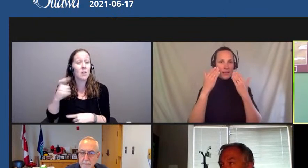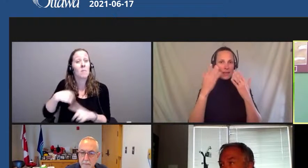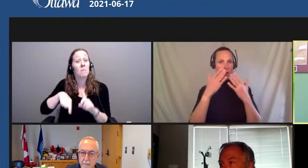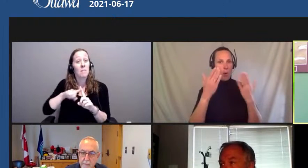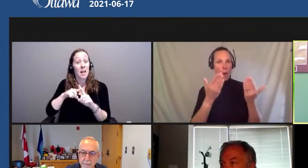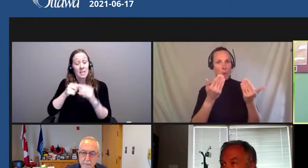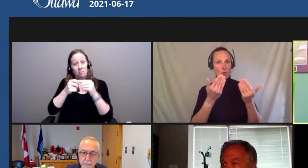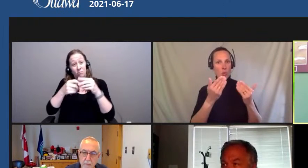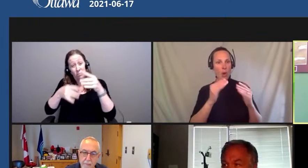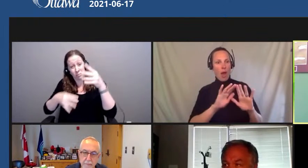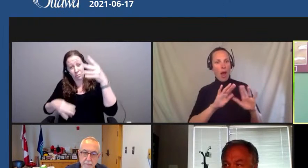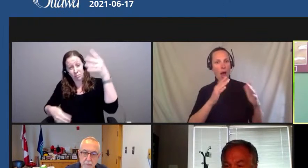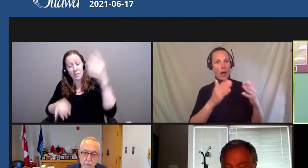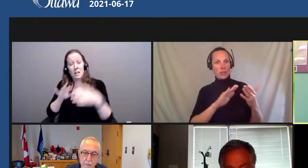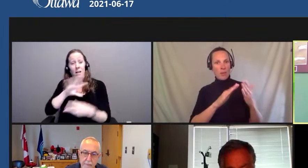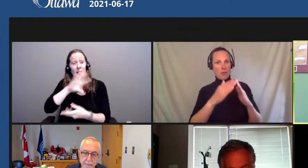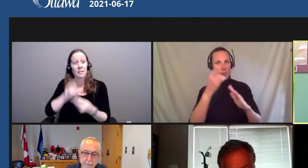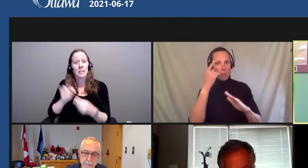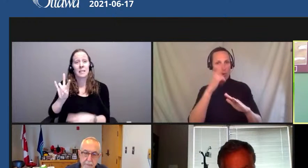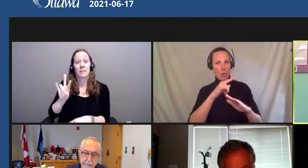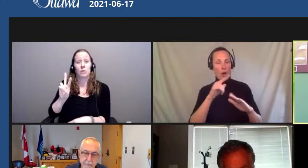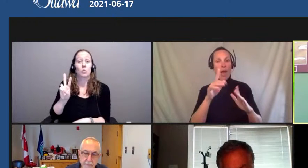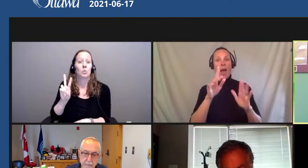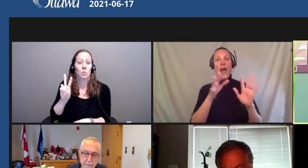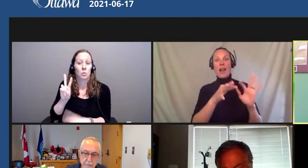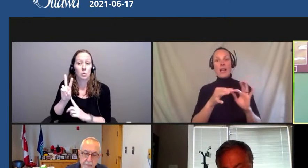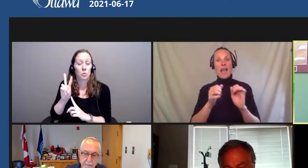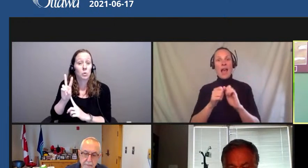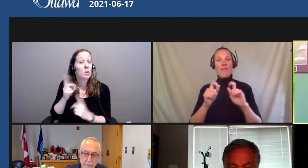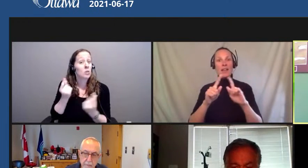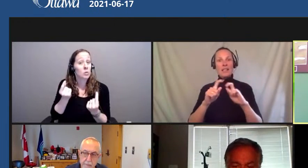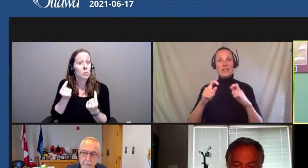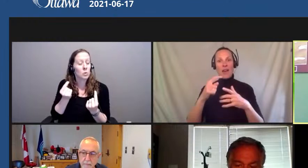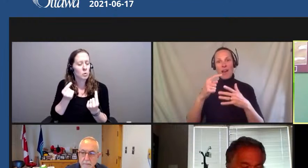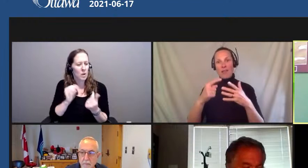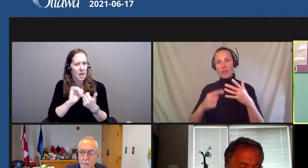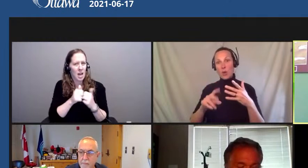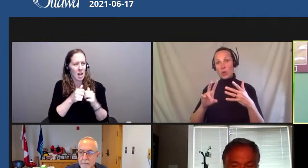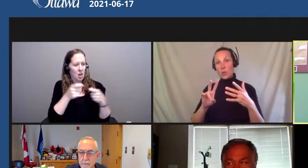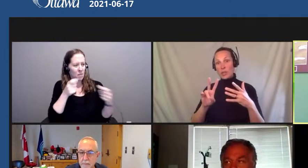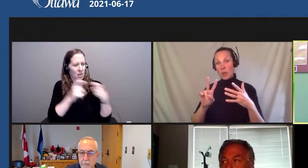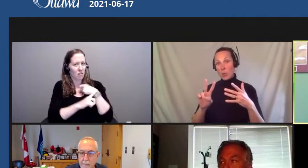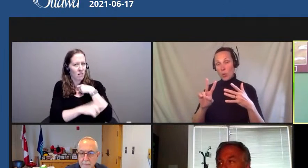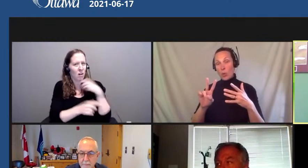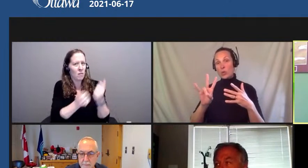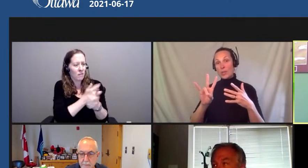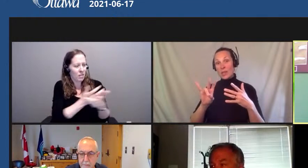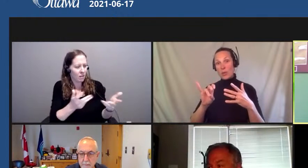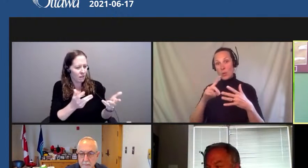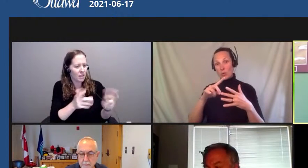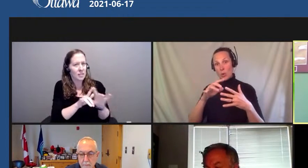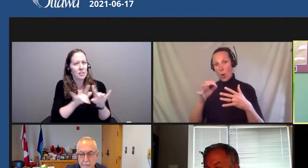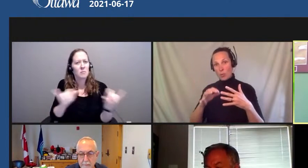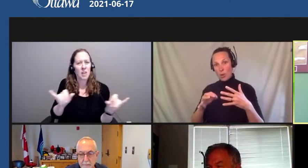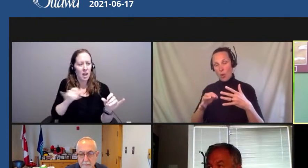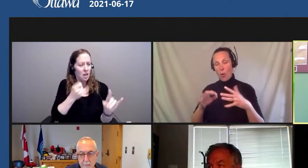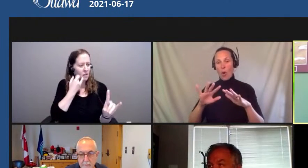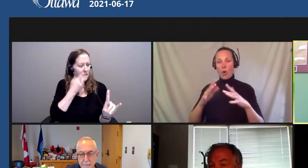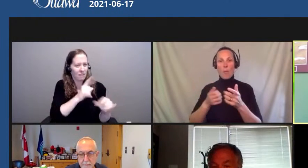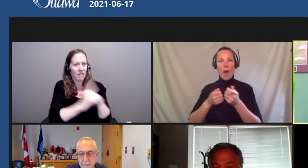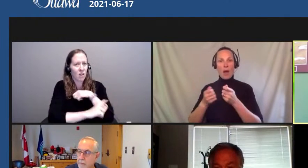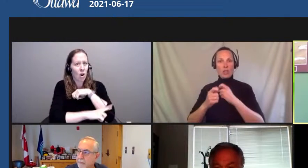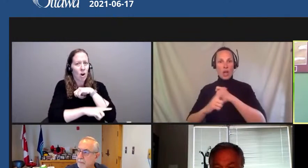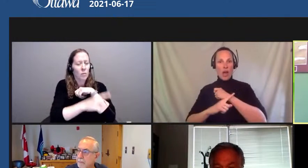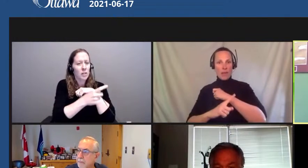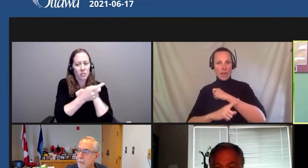to be exact, to support waste management and diversion for the next 30 years. So this long list will be evaluated.